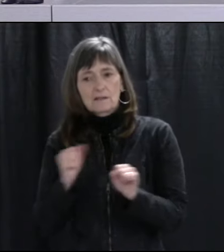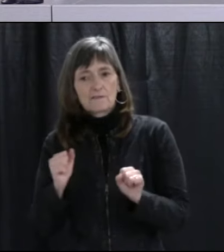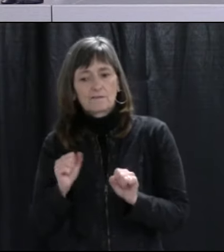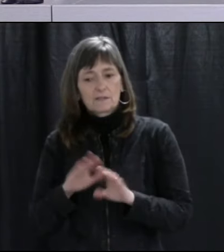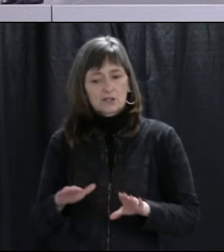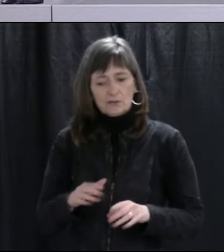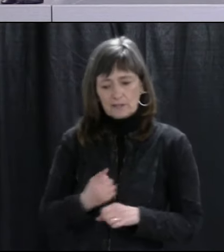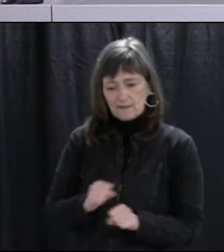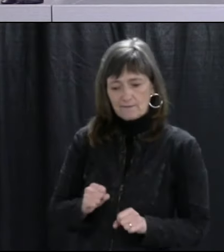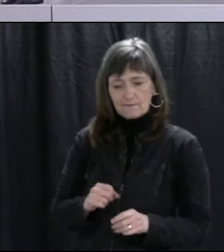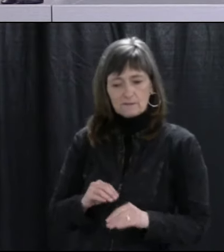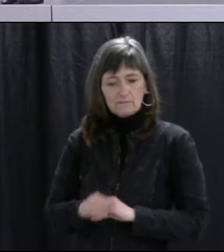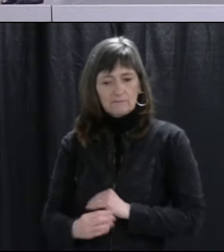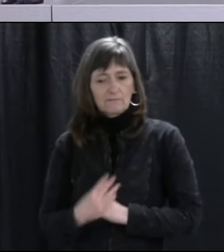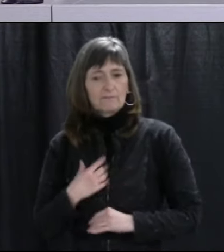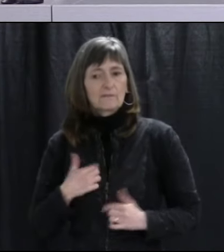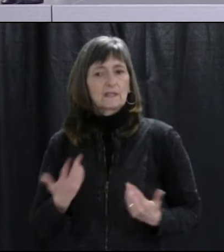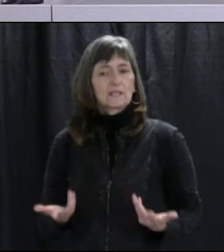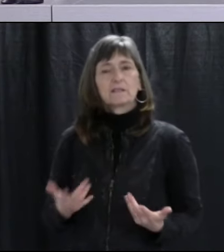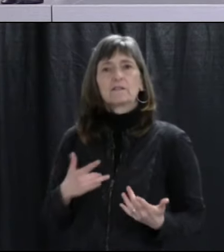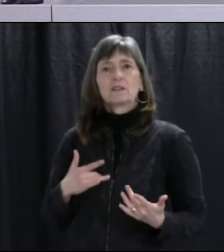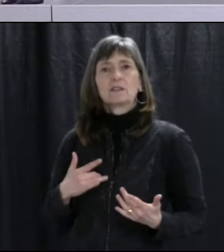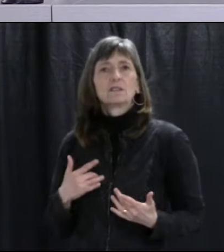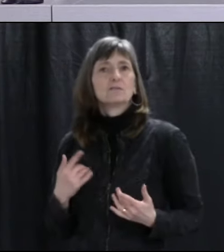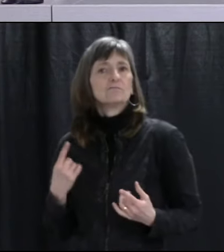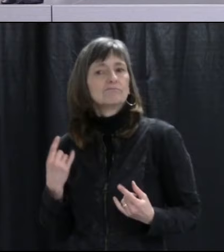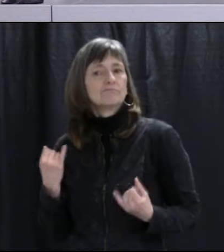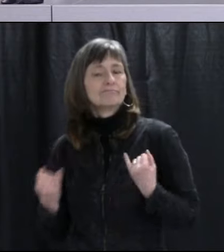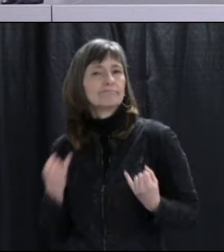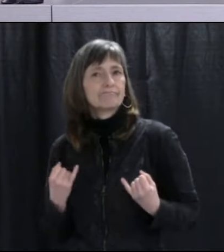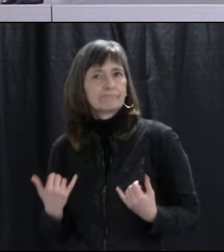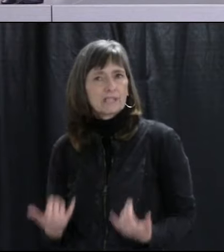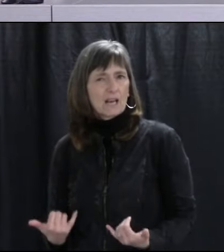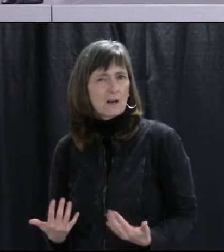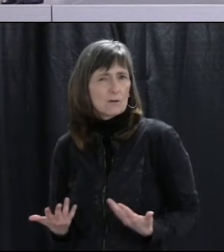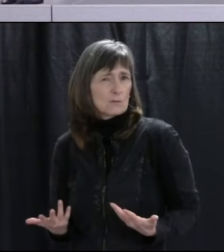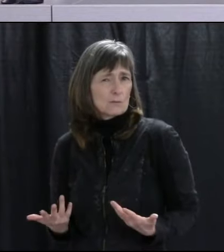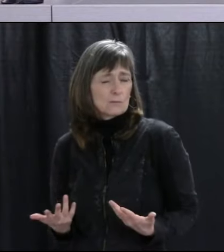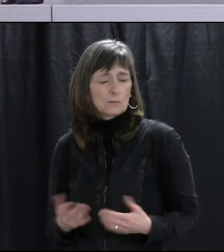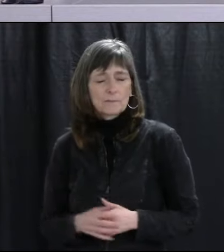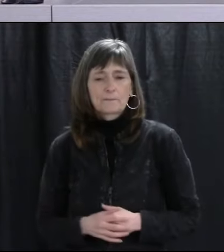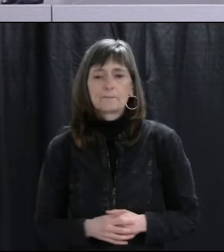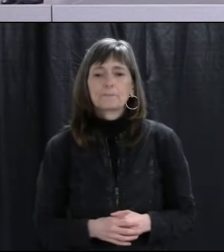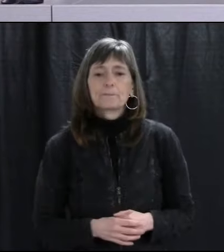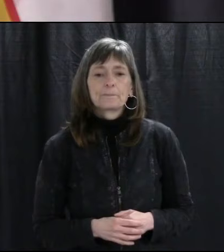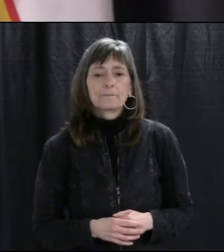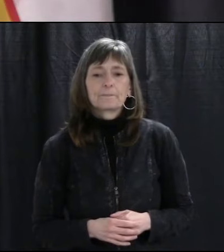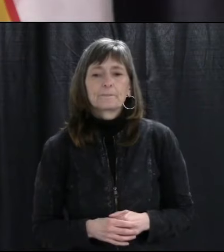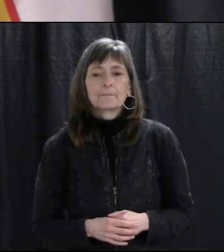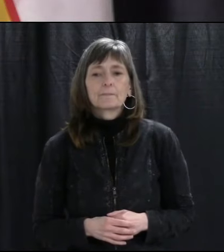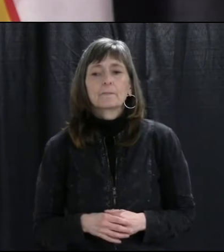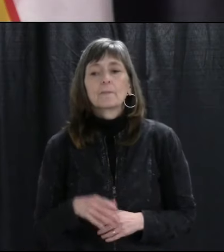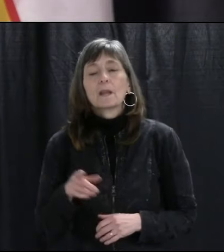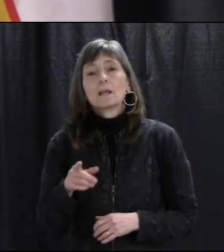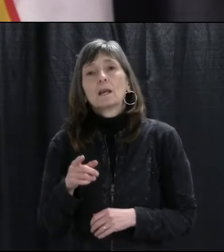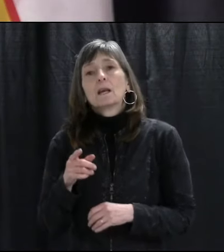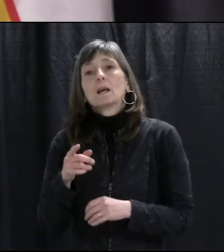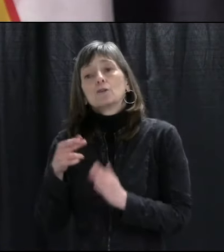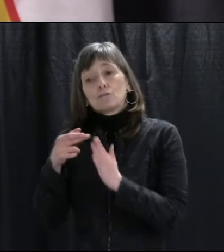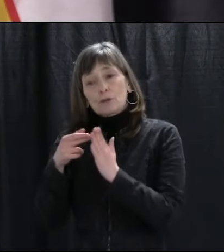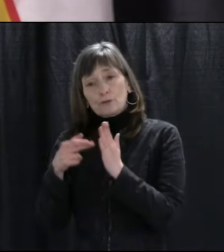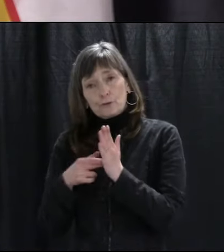looking after, considering they'll be put into environments that originally we had said shouldn't be happening? Yeah, so when you look at the regulated childcare operators